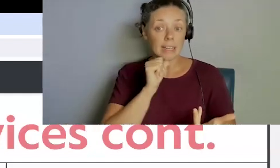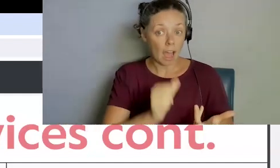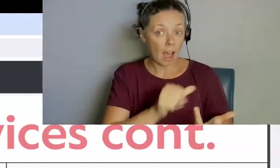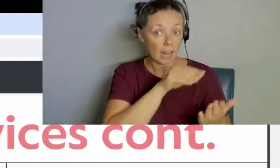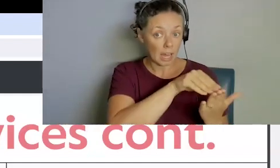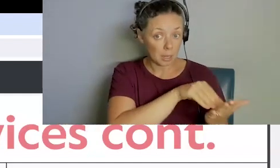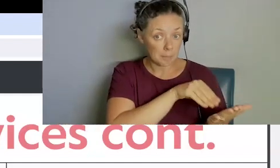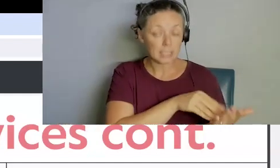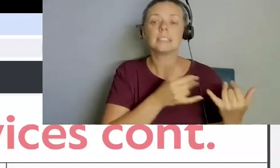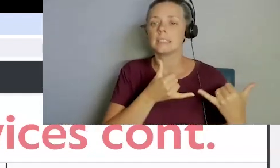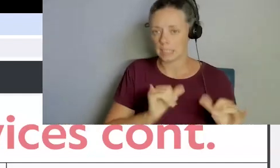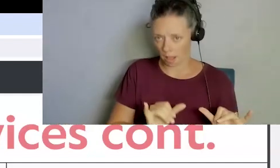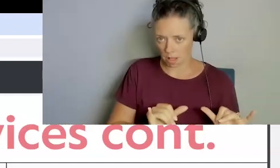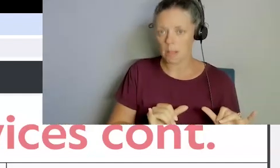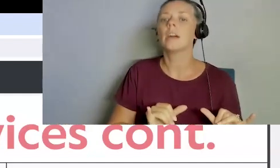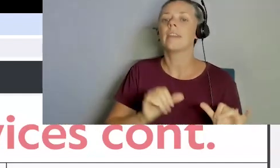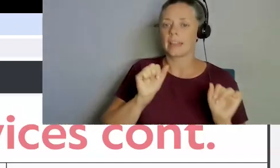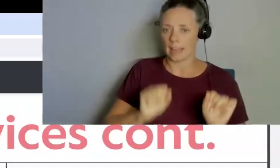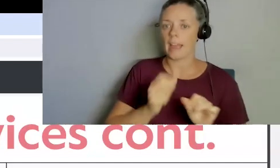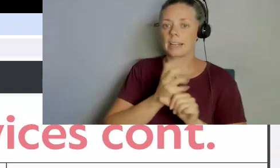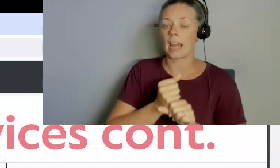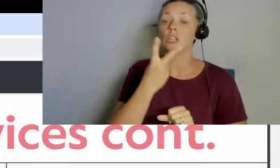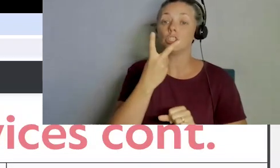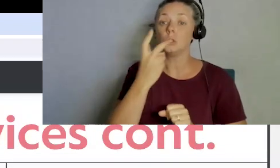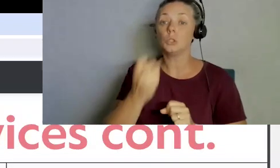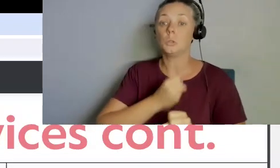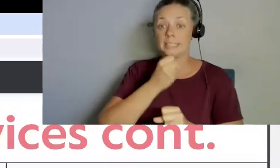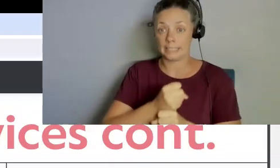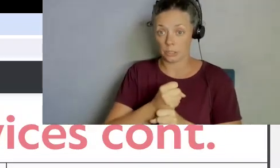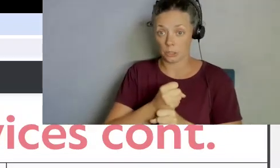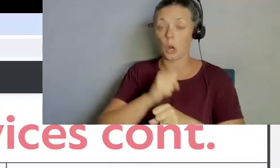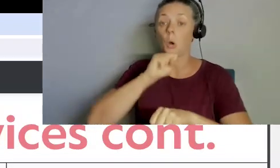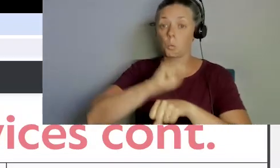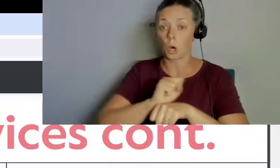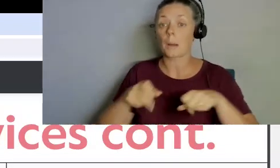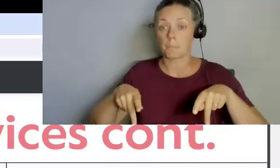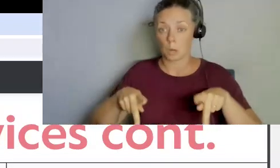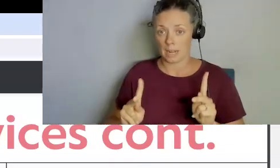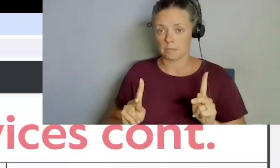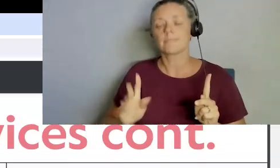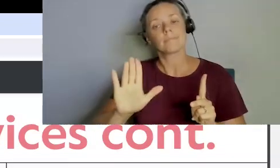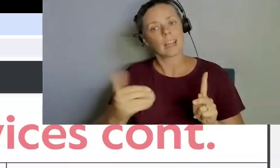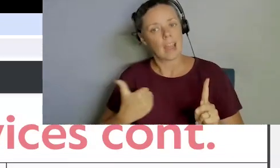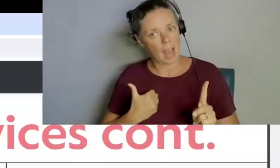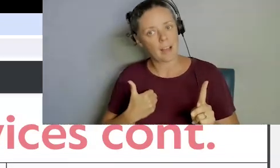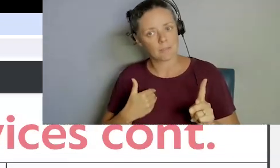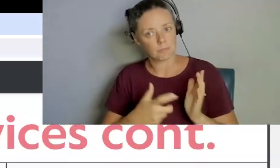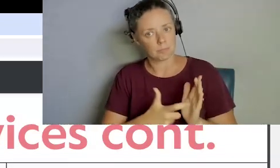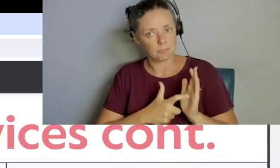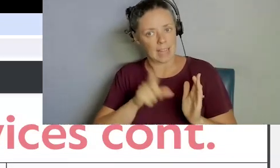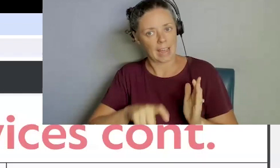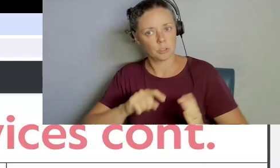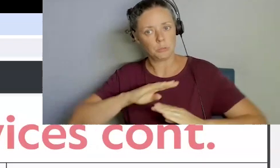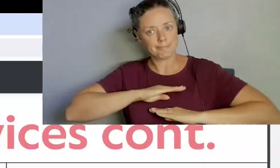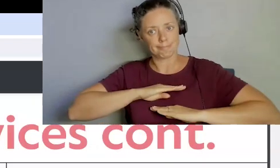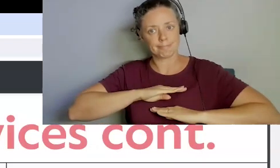a renewable 2-year work permit. And there's some requirements that they have to meet or certain criteria that they